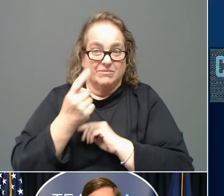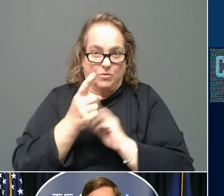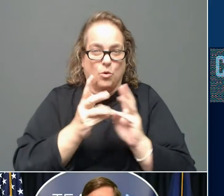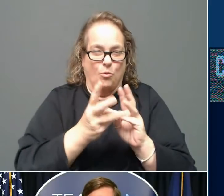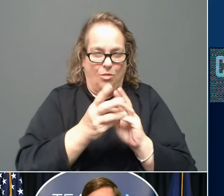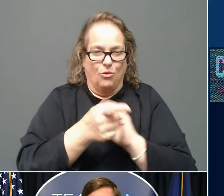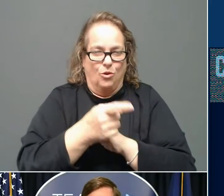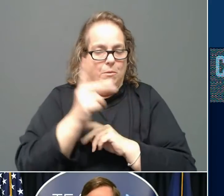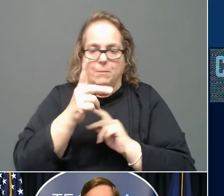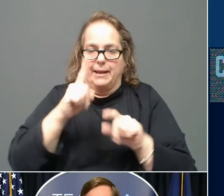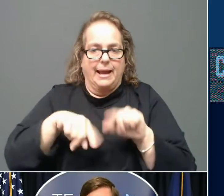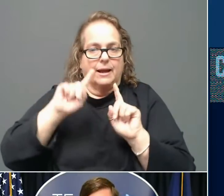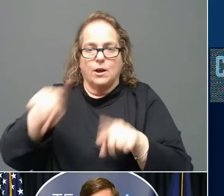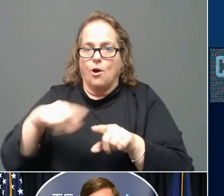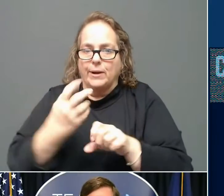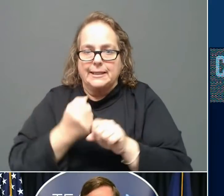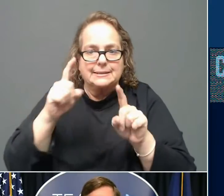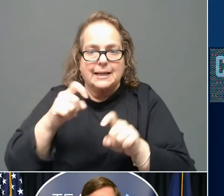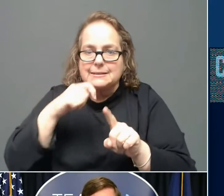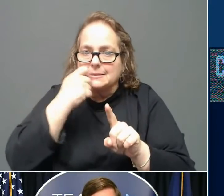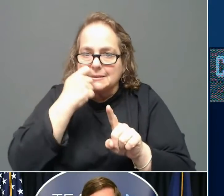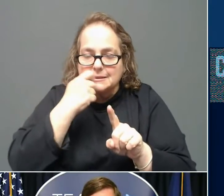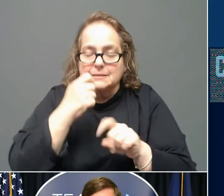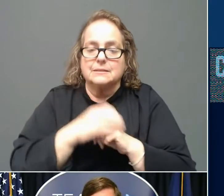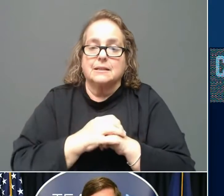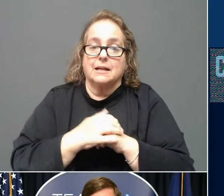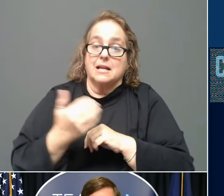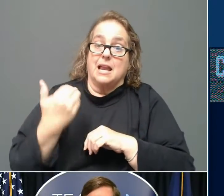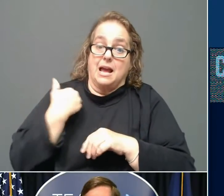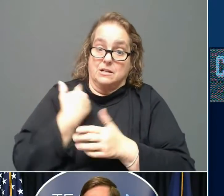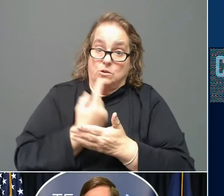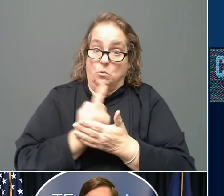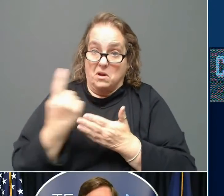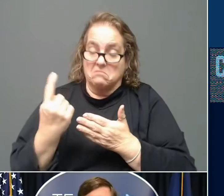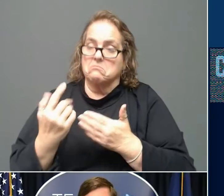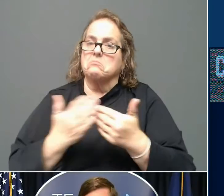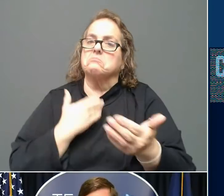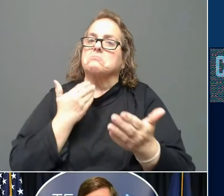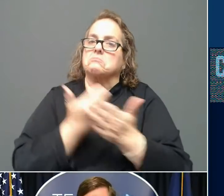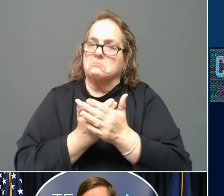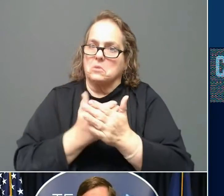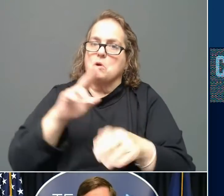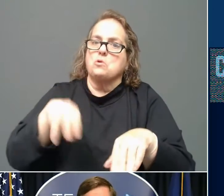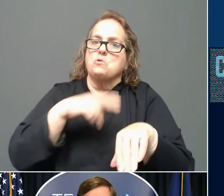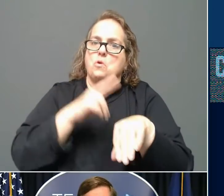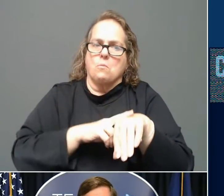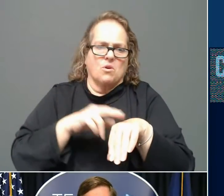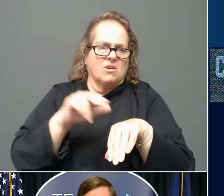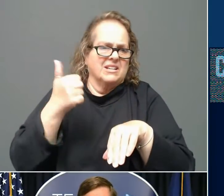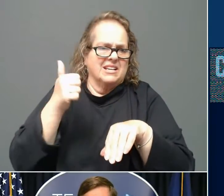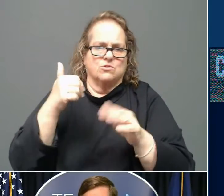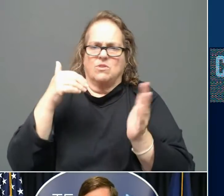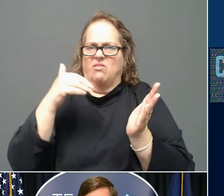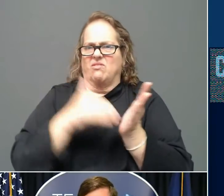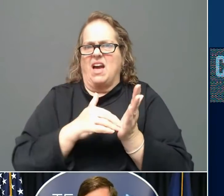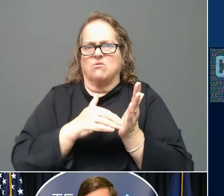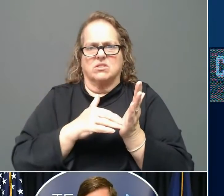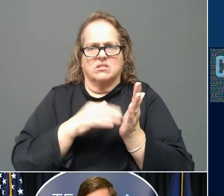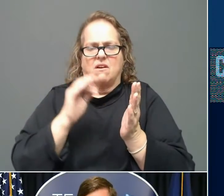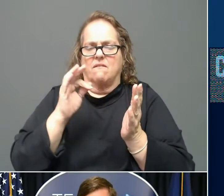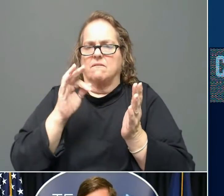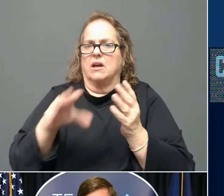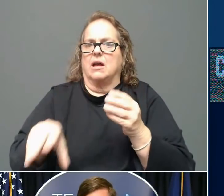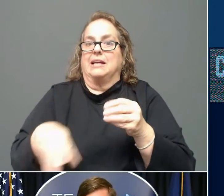This last week was closer to normal. Tens of thousands, more than that, of additional